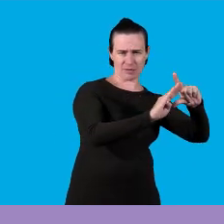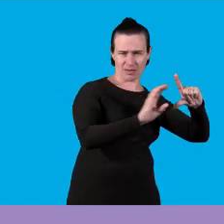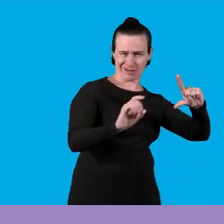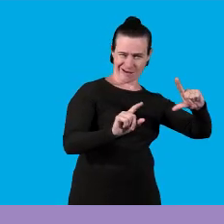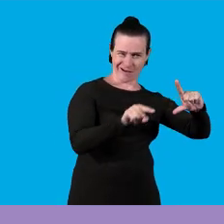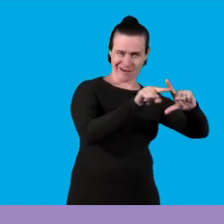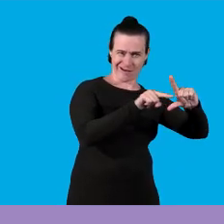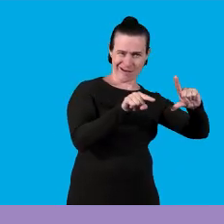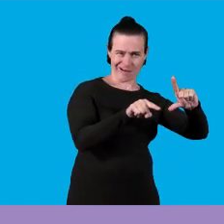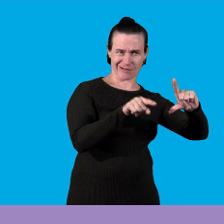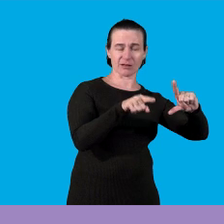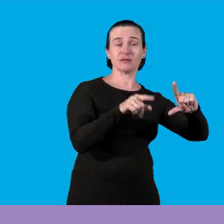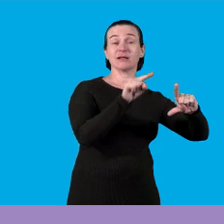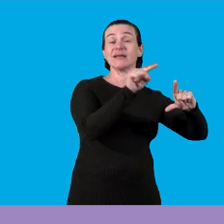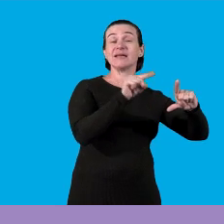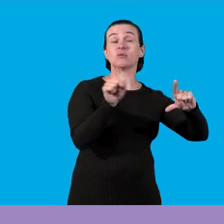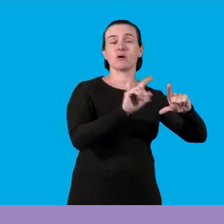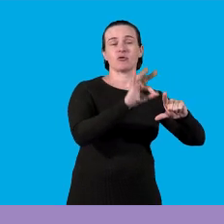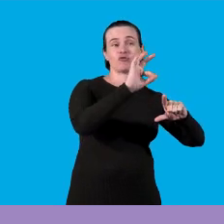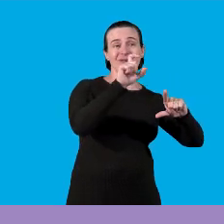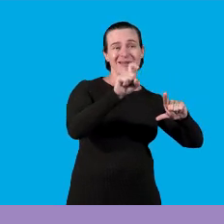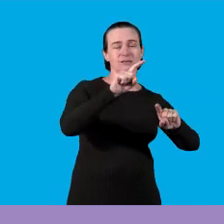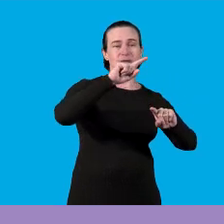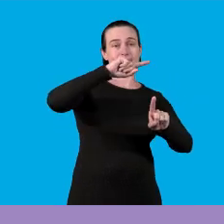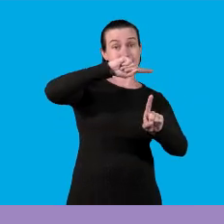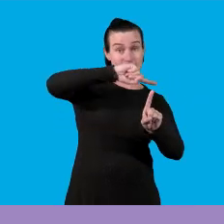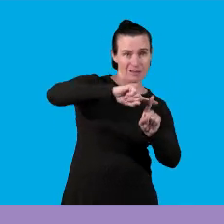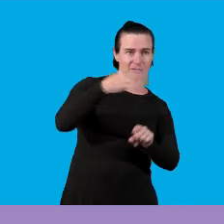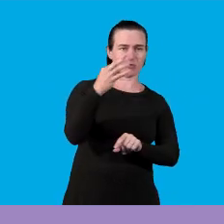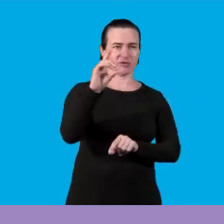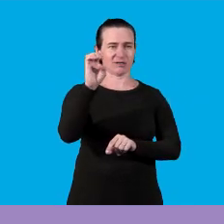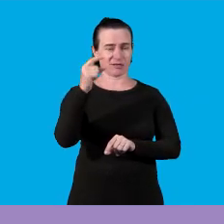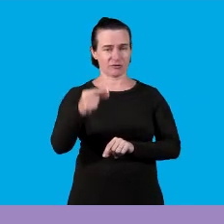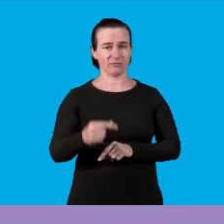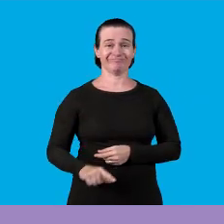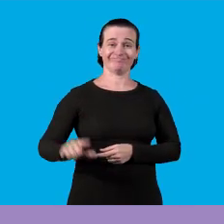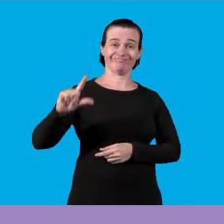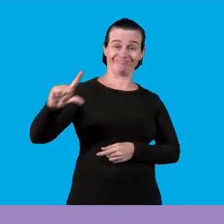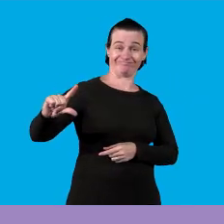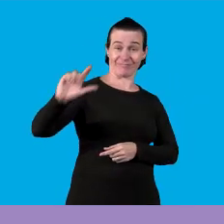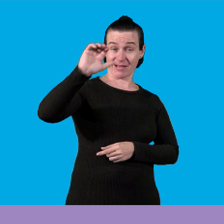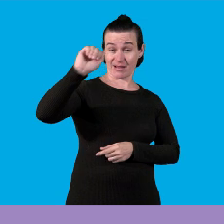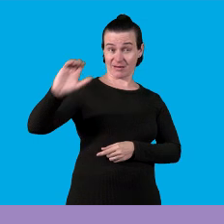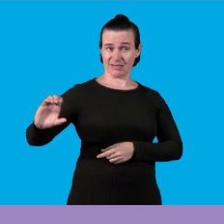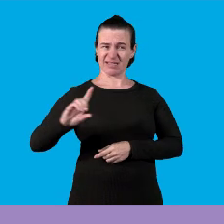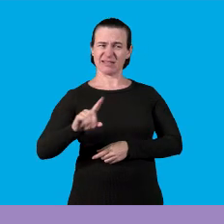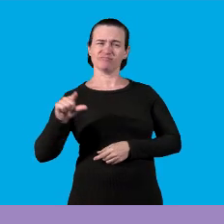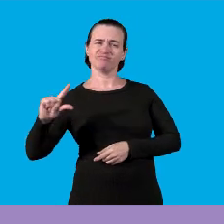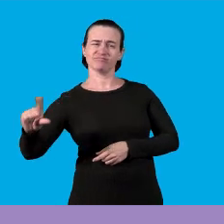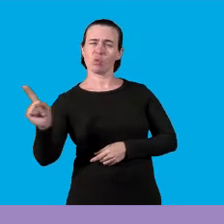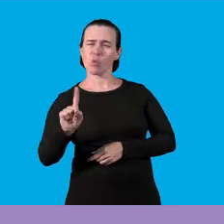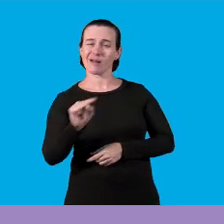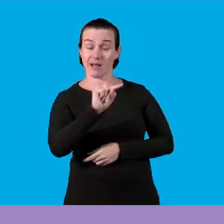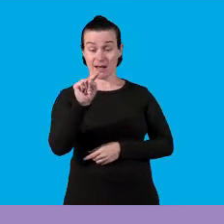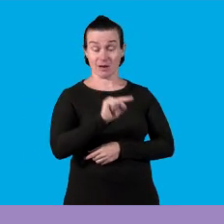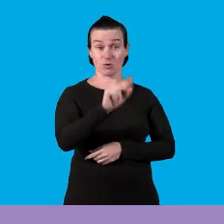plus 30 degrees, and angle ADC is equals to 2x plus 60 degrees. Determine the